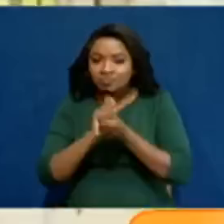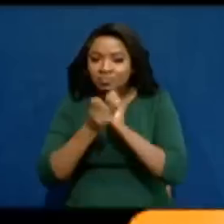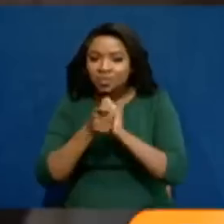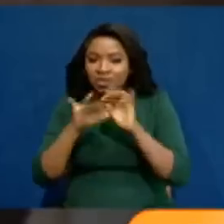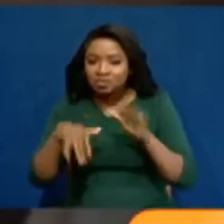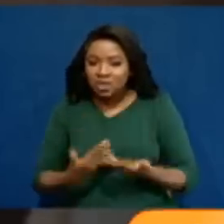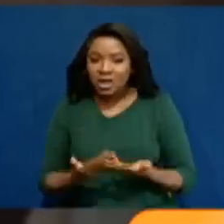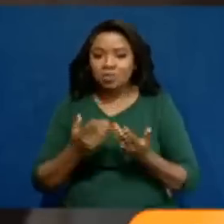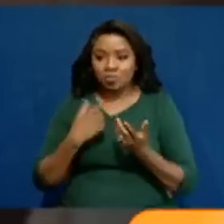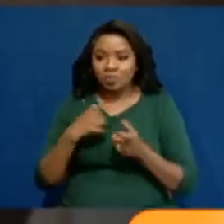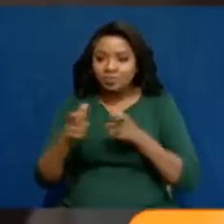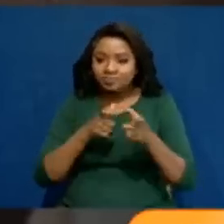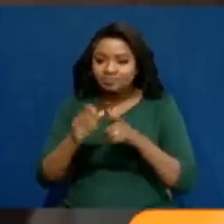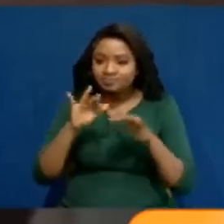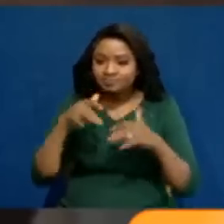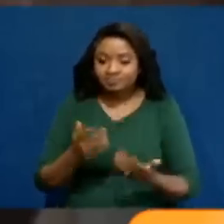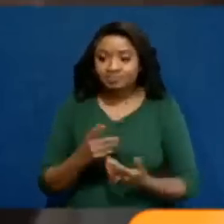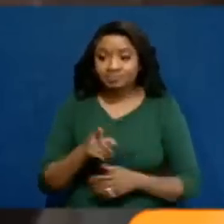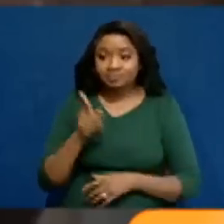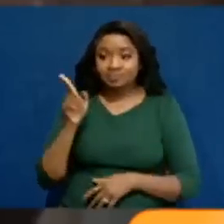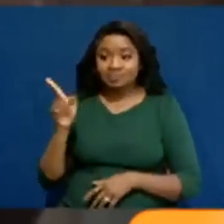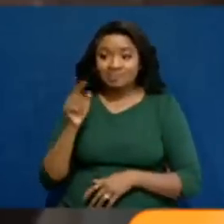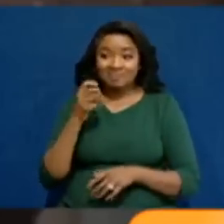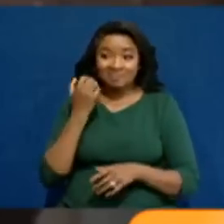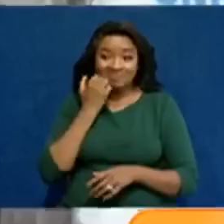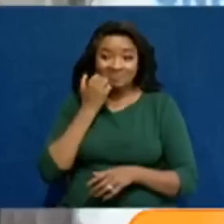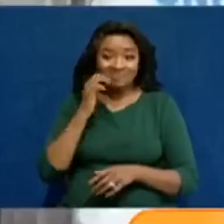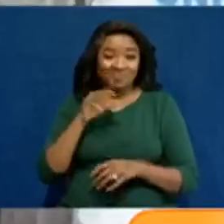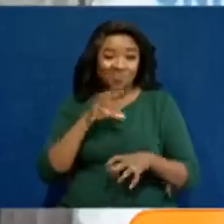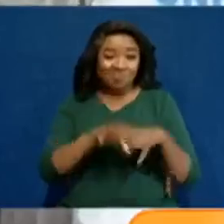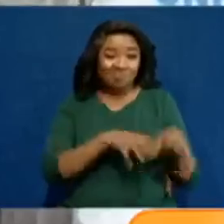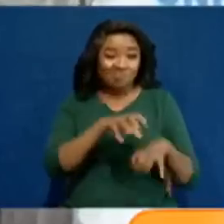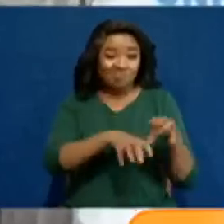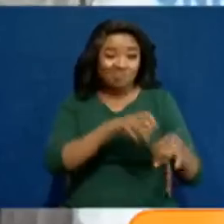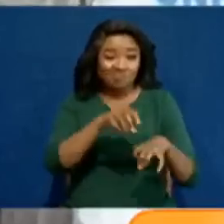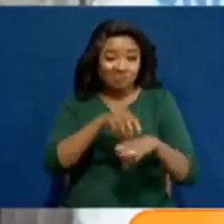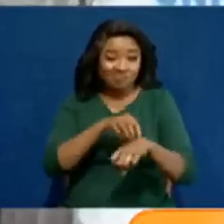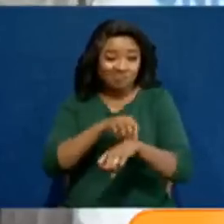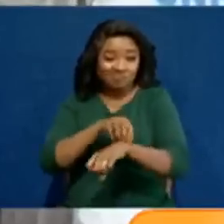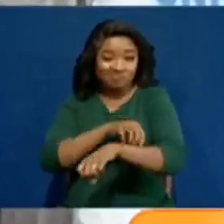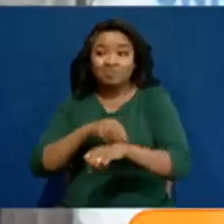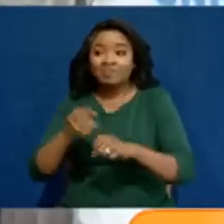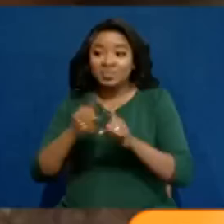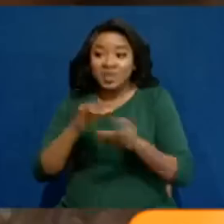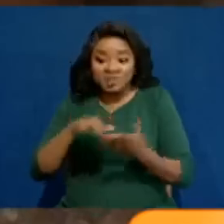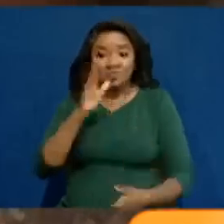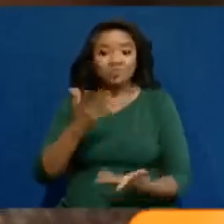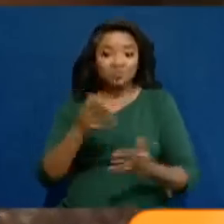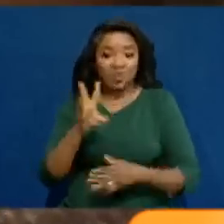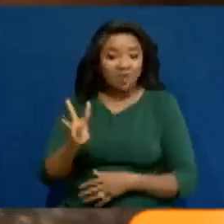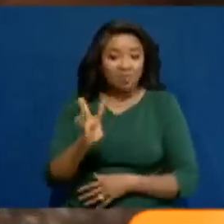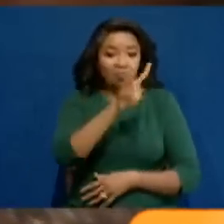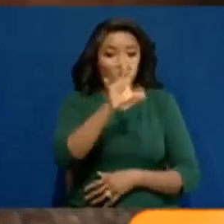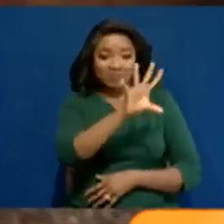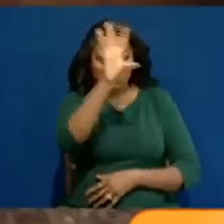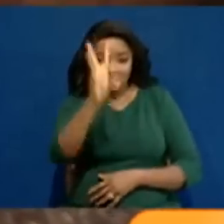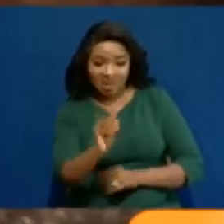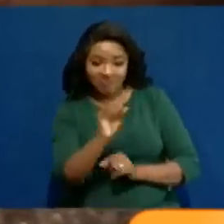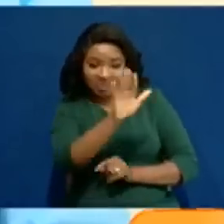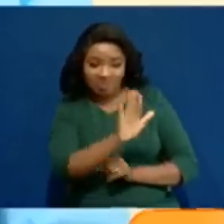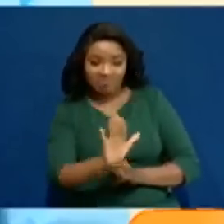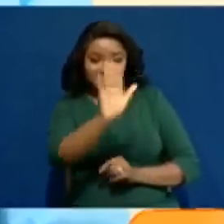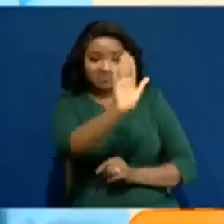control it. The zoonotic disease that originated from wild animals and is endemic in West African countries causes lesions across the whole